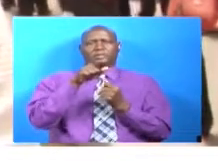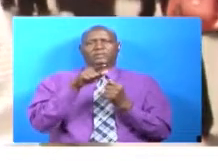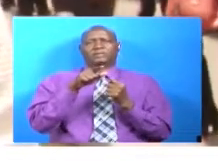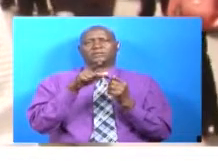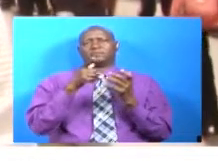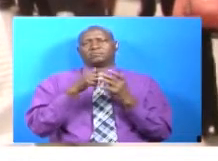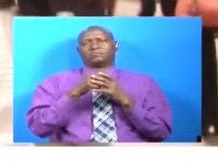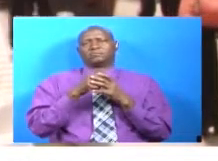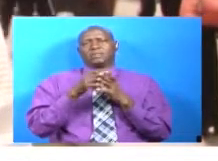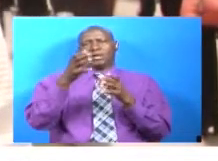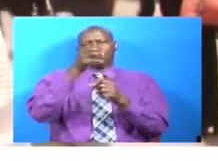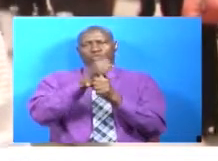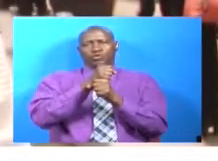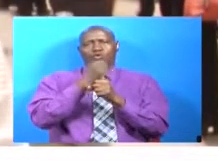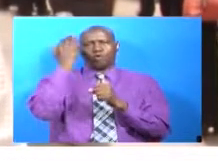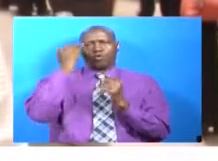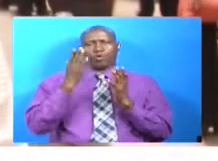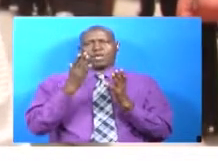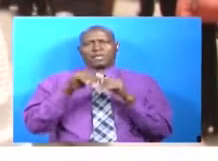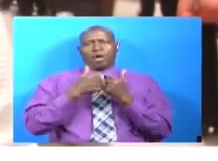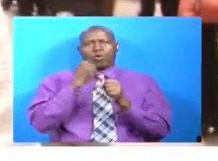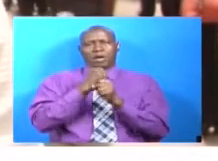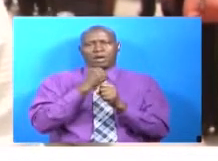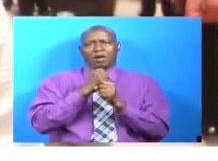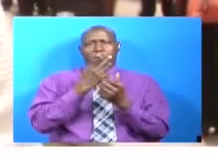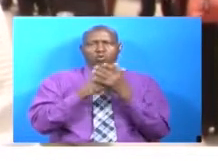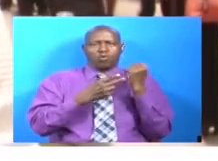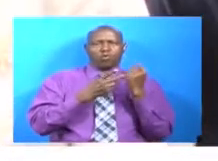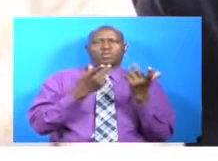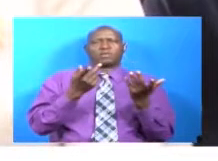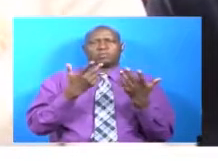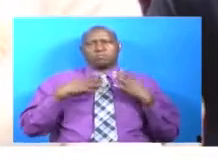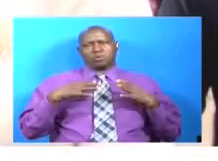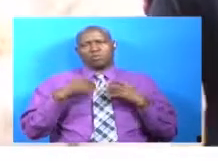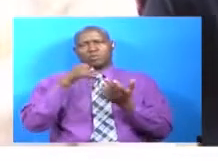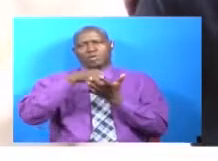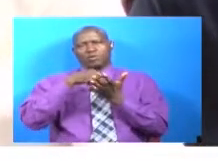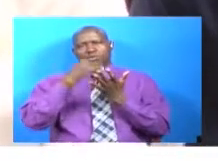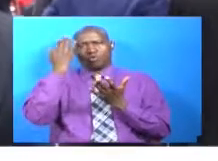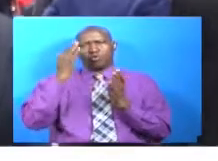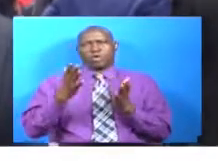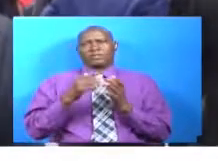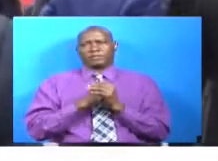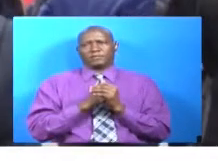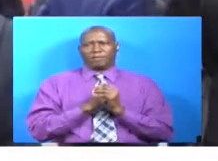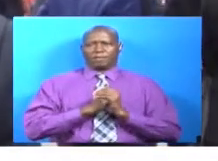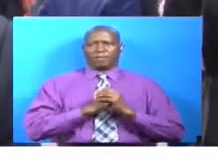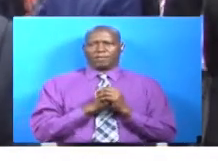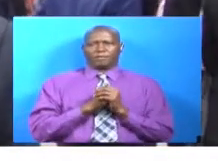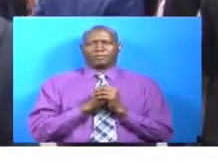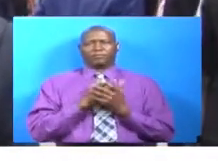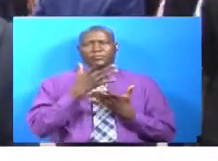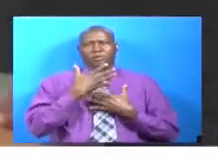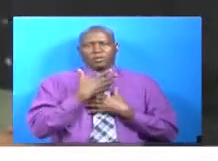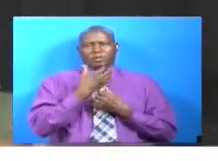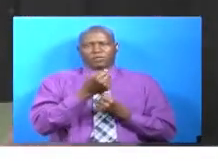mawakili inafanya kazi both kwa mawakili na wananchi. While each of the four candidates exuded confidence of